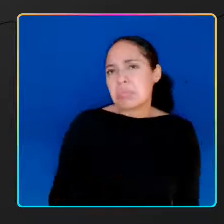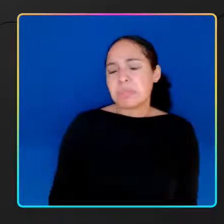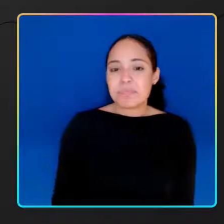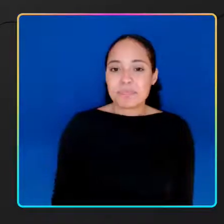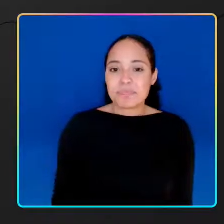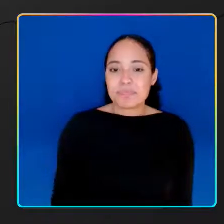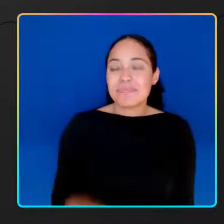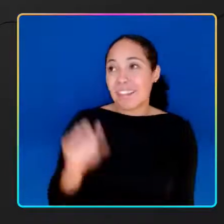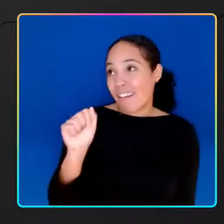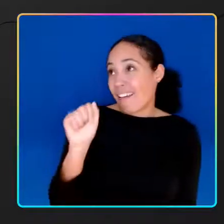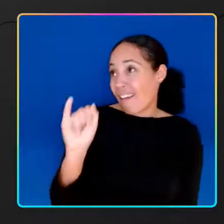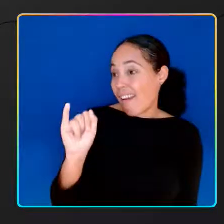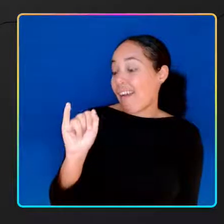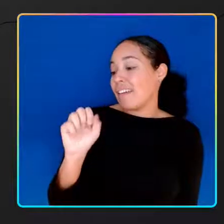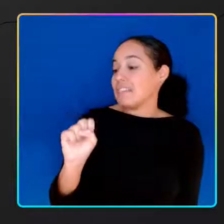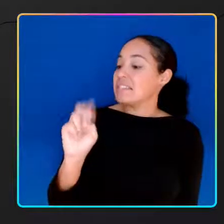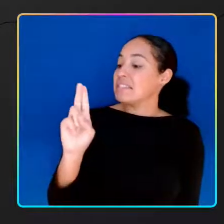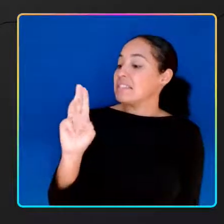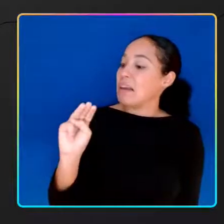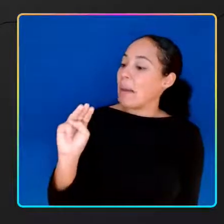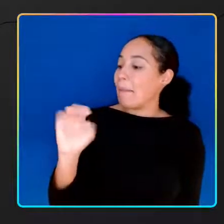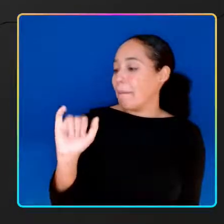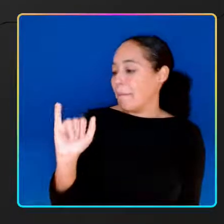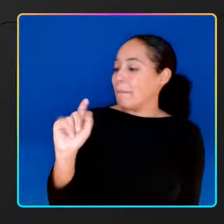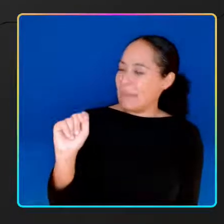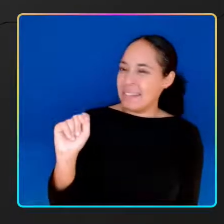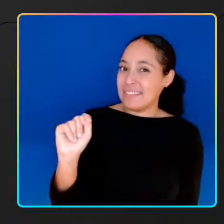Summit, let us know when the next one is.